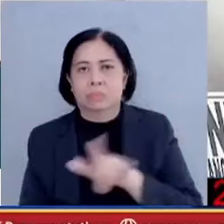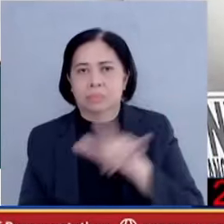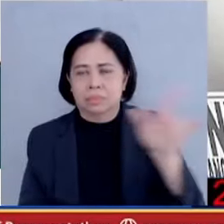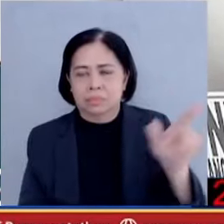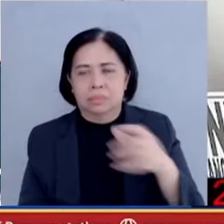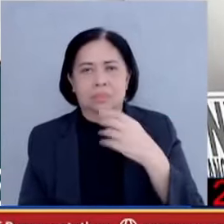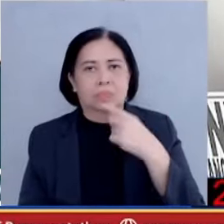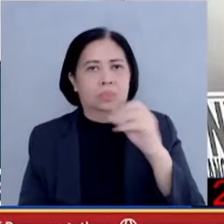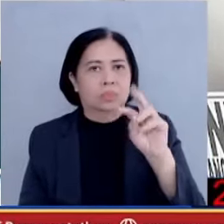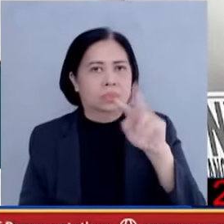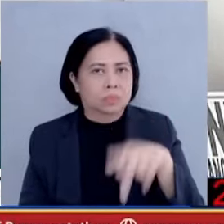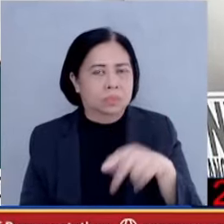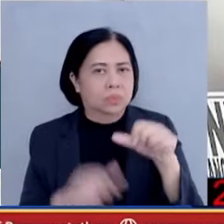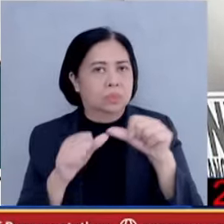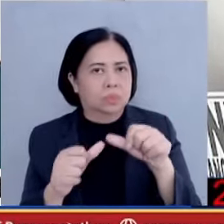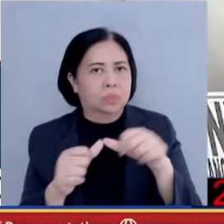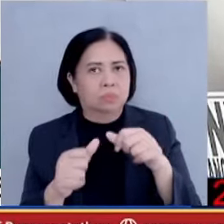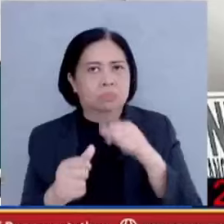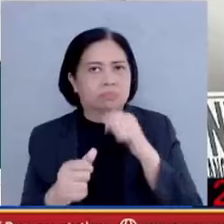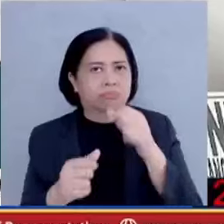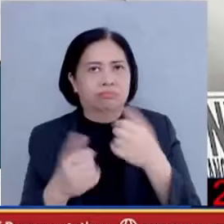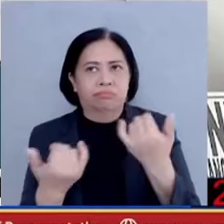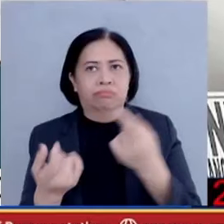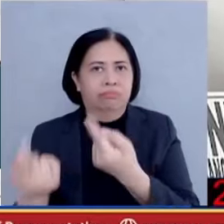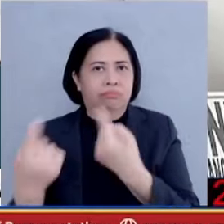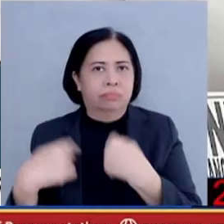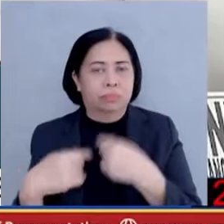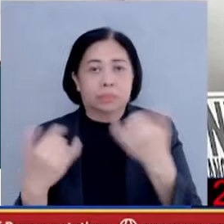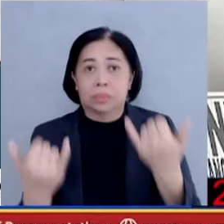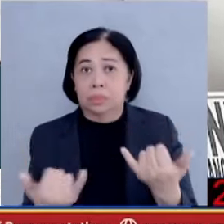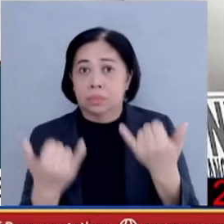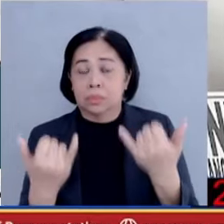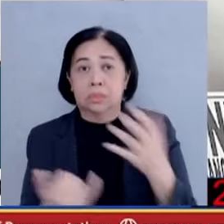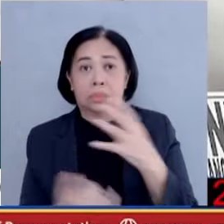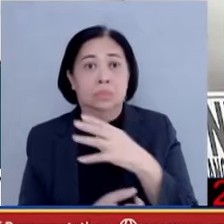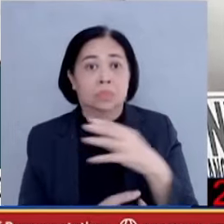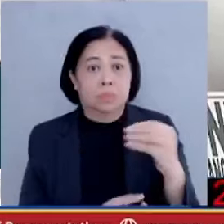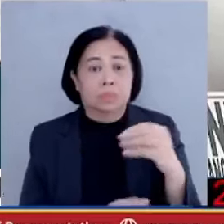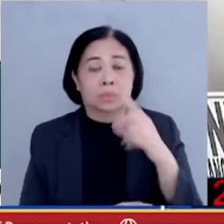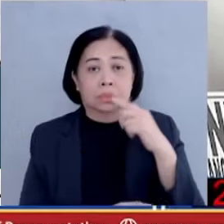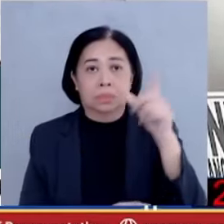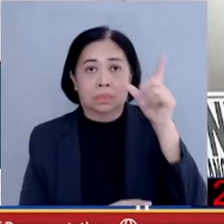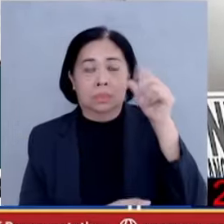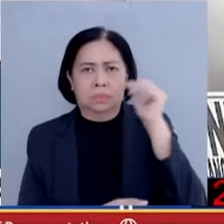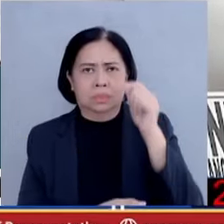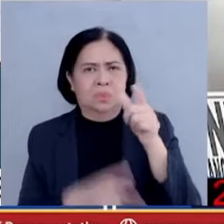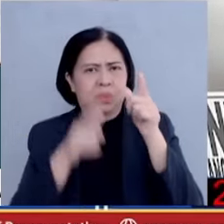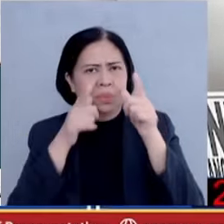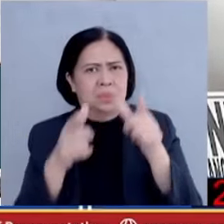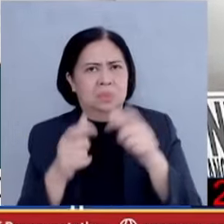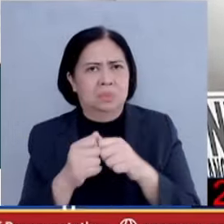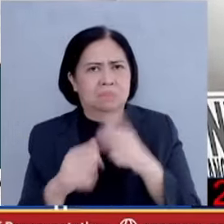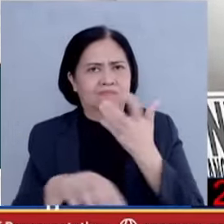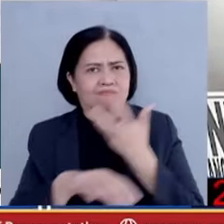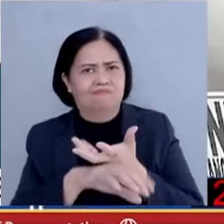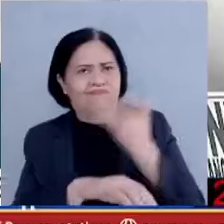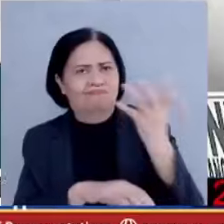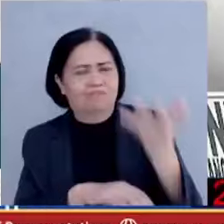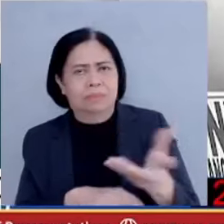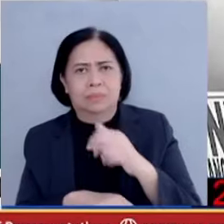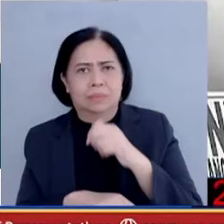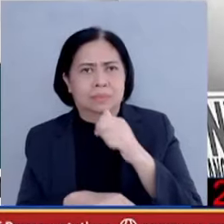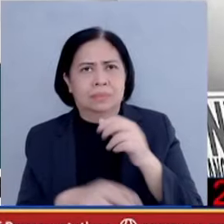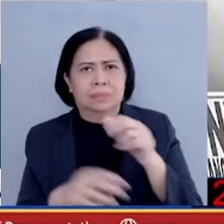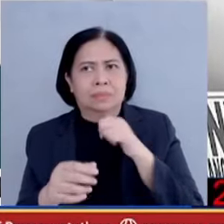officials continued to skip the House panel hearing today, and Adyong said that there appears to be a deliberate attempt to frustrate